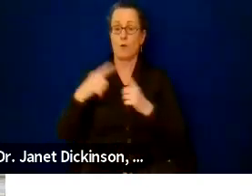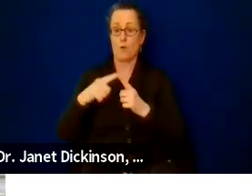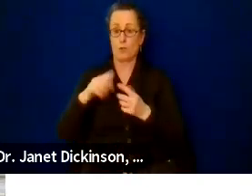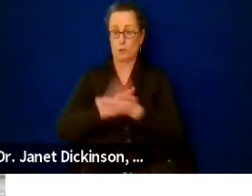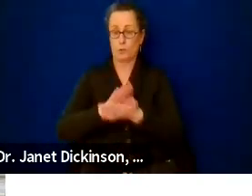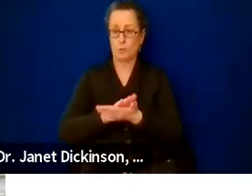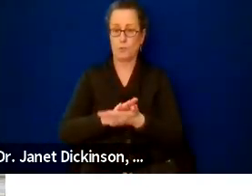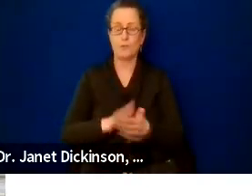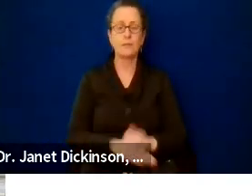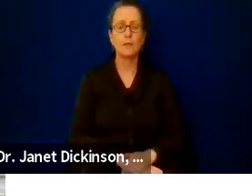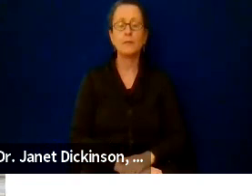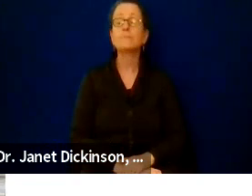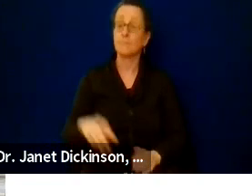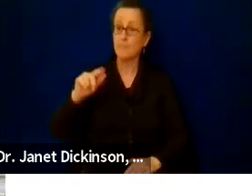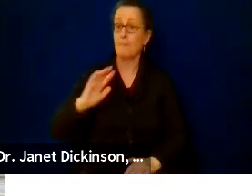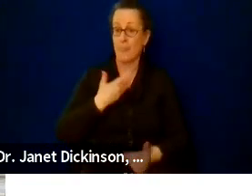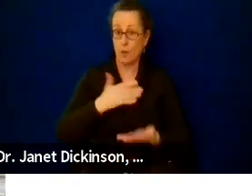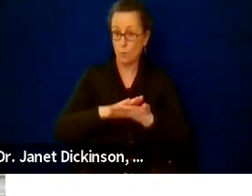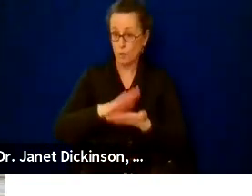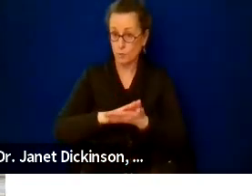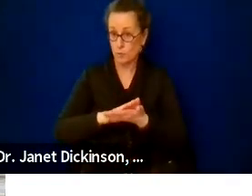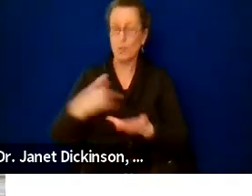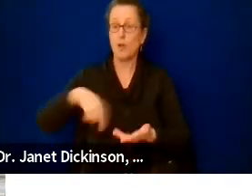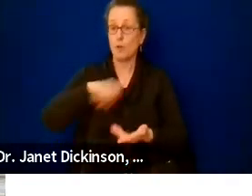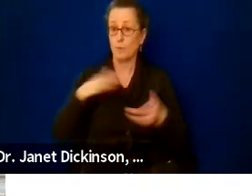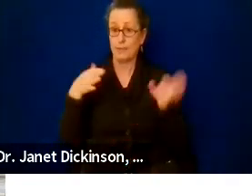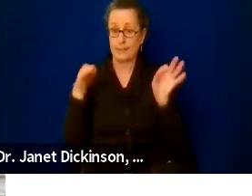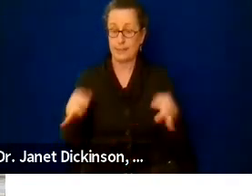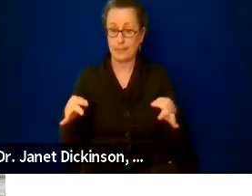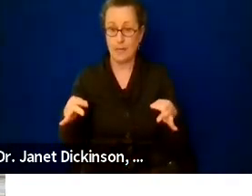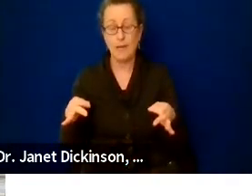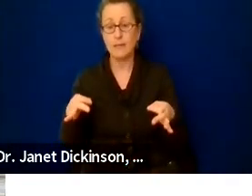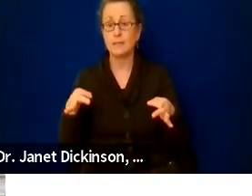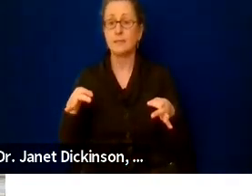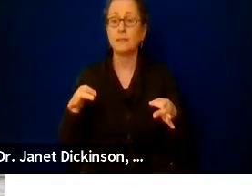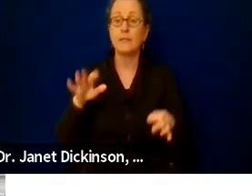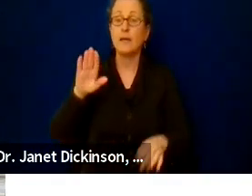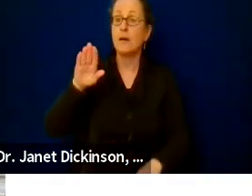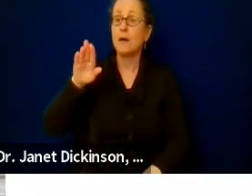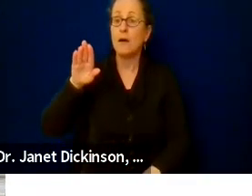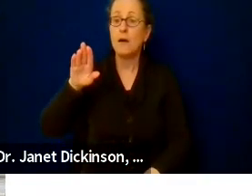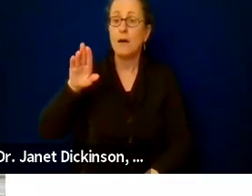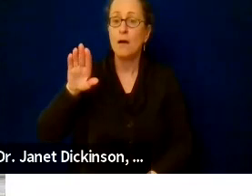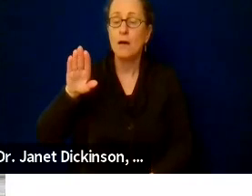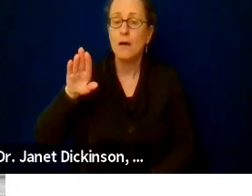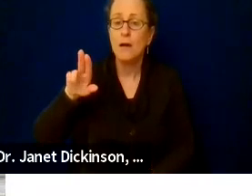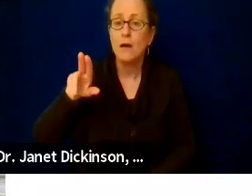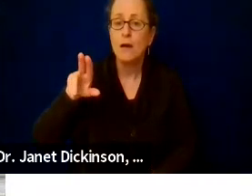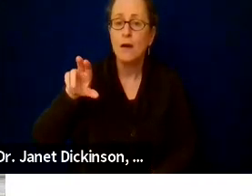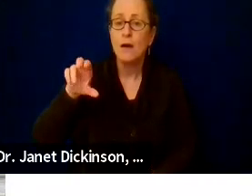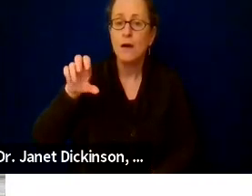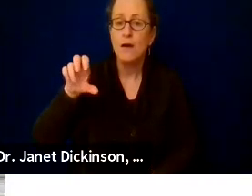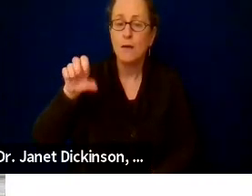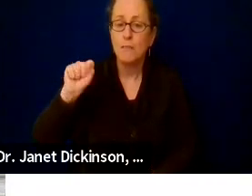So at the Discovery School, we have decided that the buses will be using the upper lot off Bernardston Road